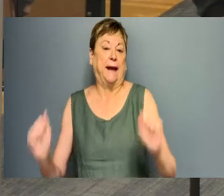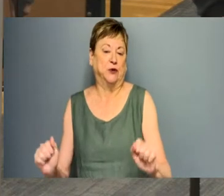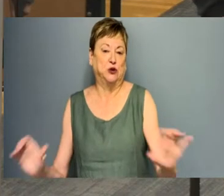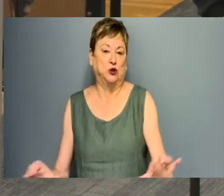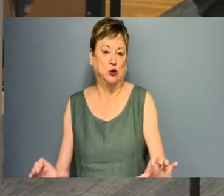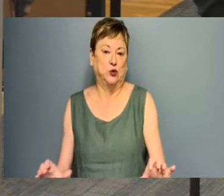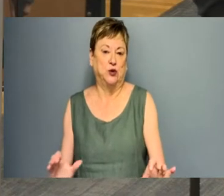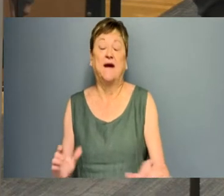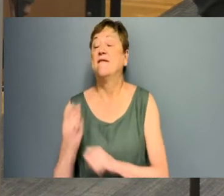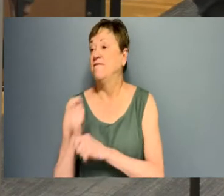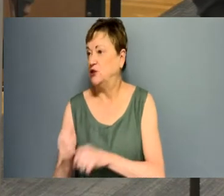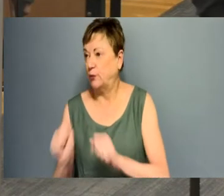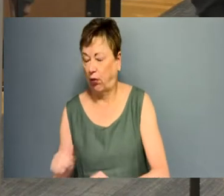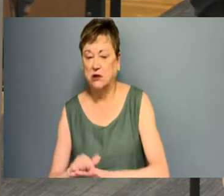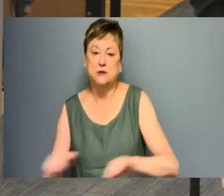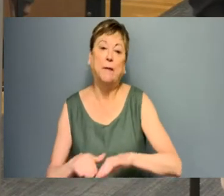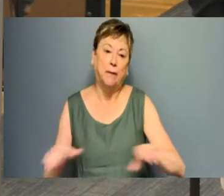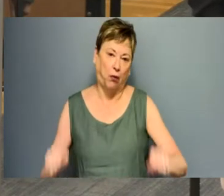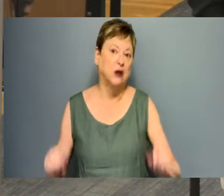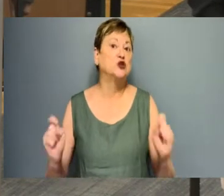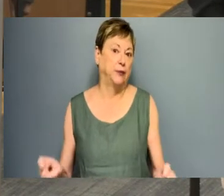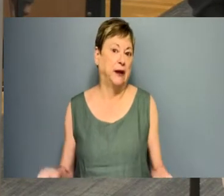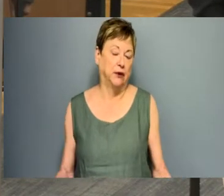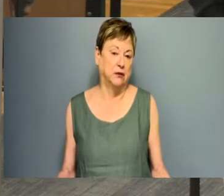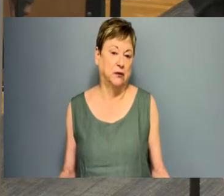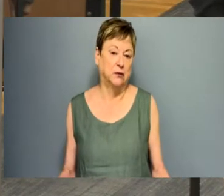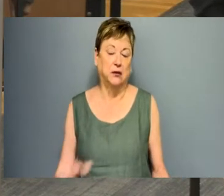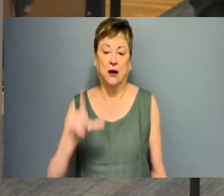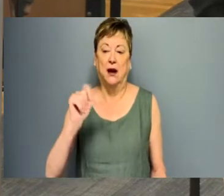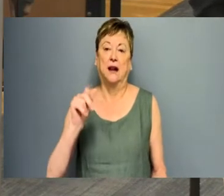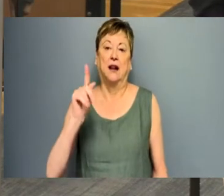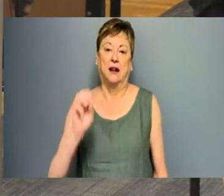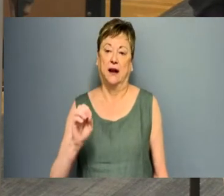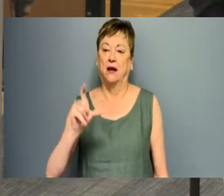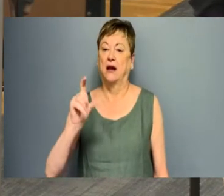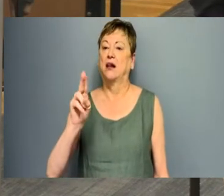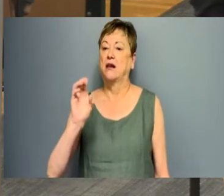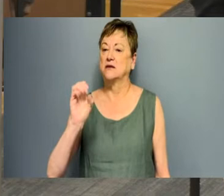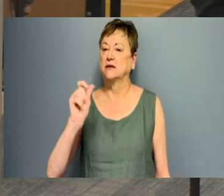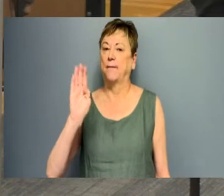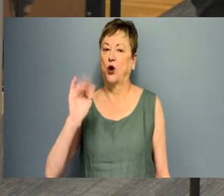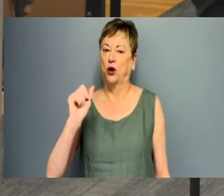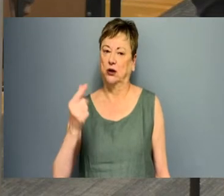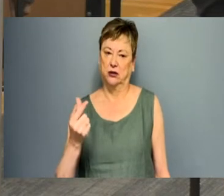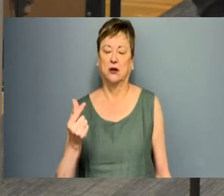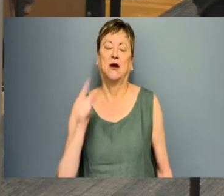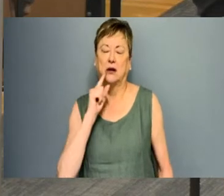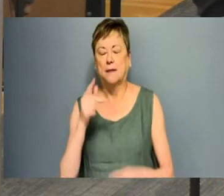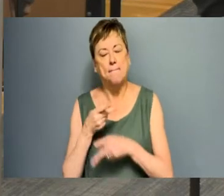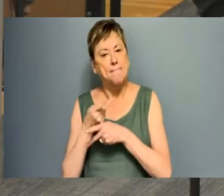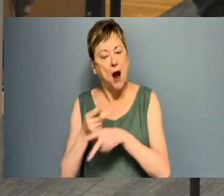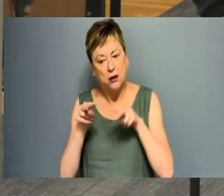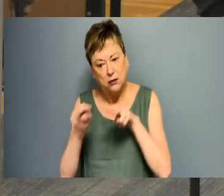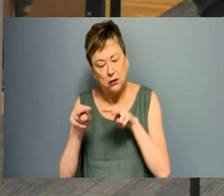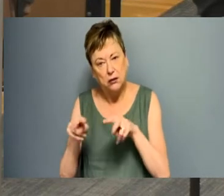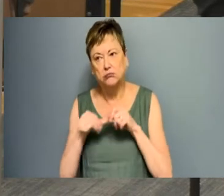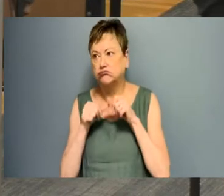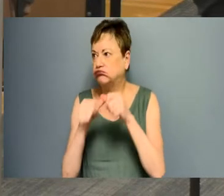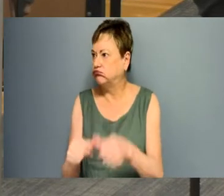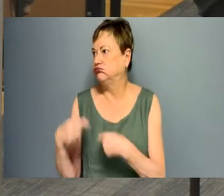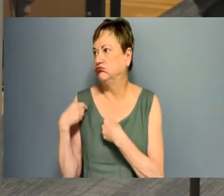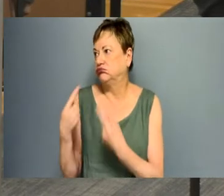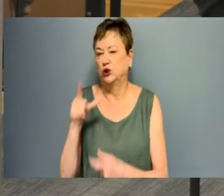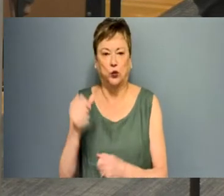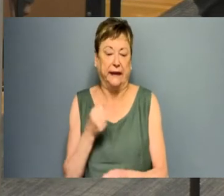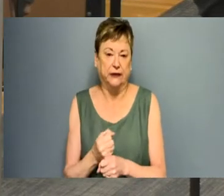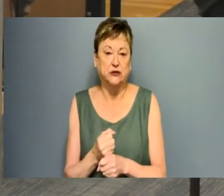able to be fishable and swimmable. Lake Luxembourg has been monitored consistently for the last 20 years.